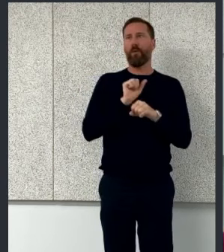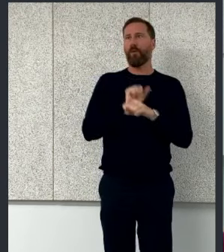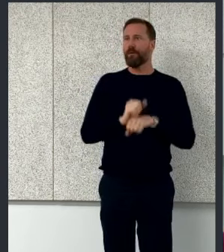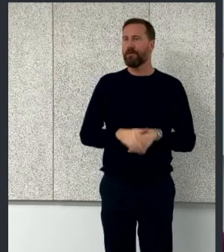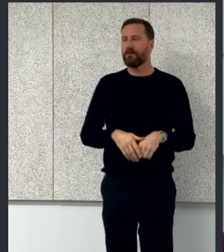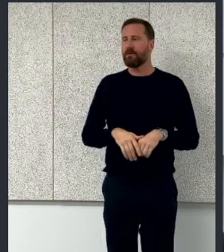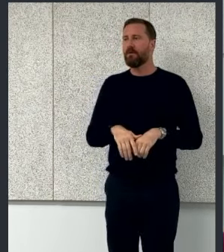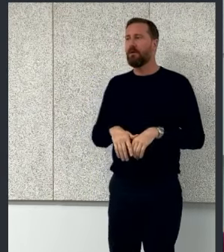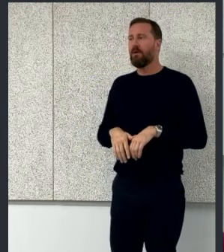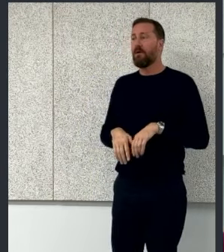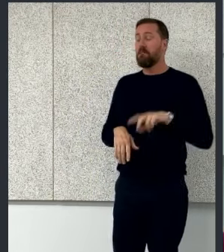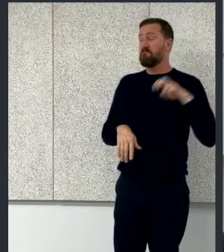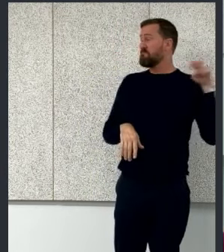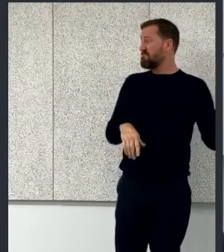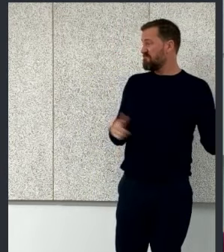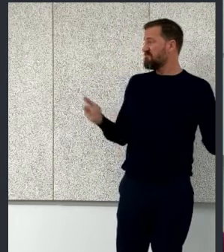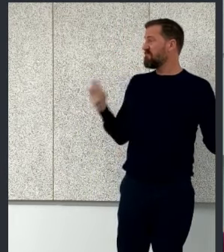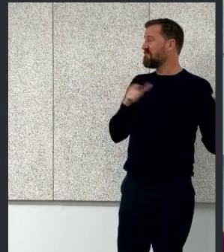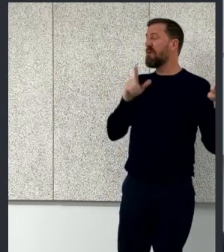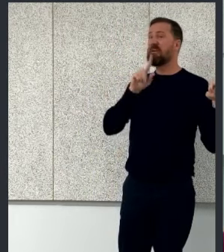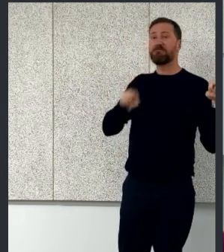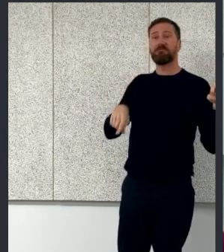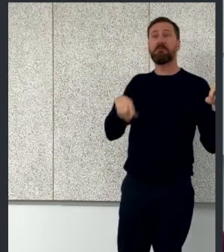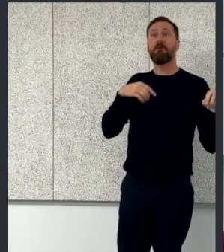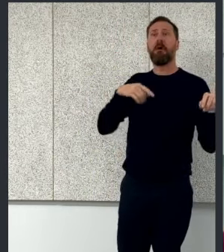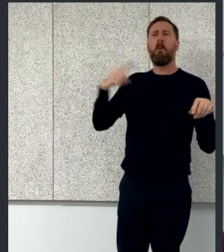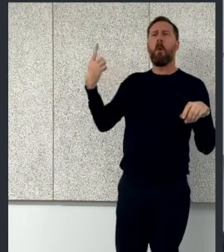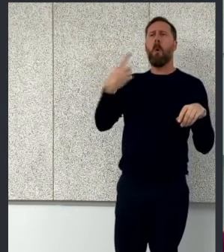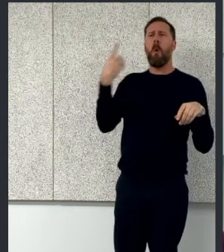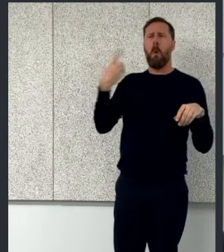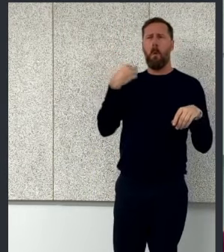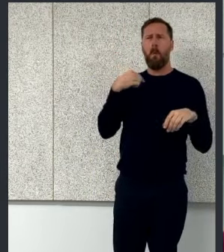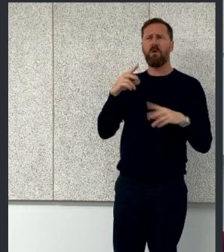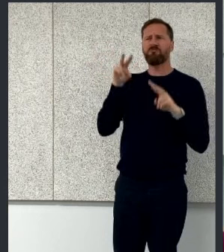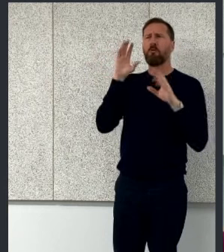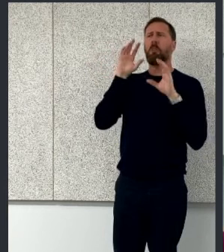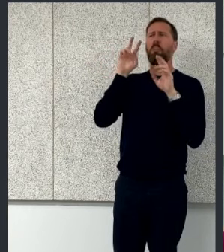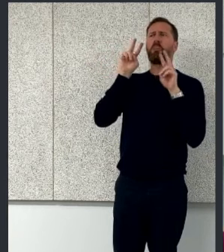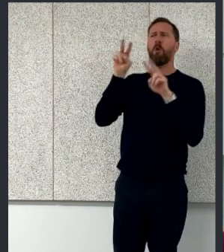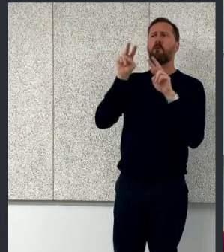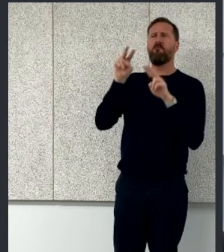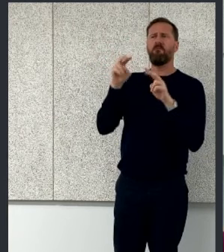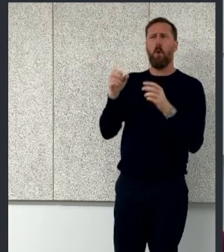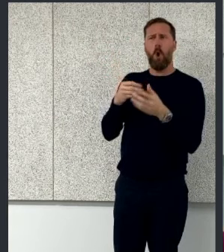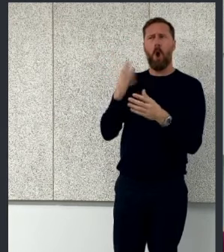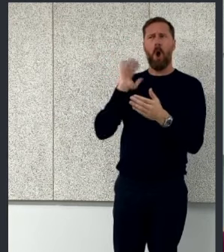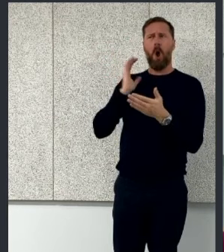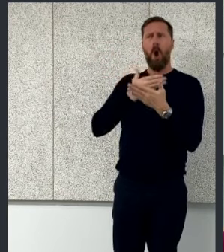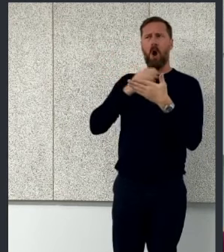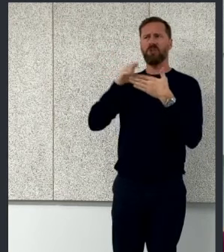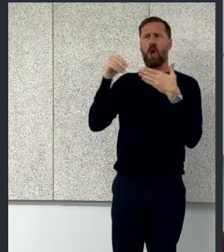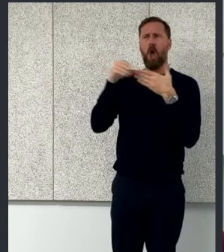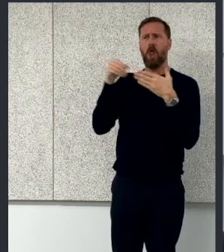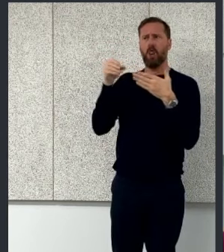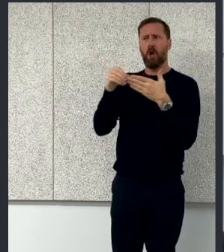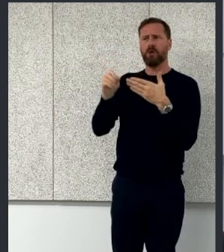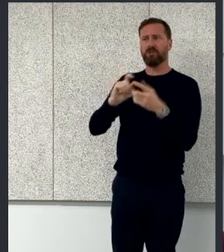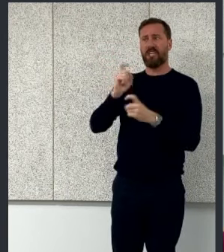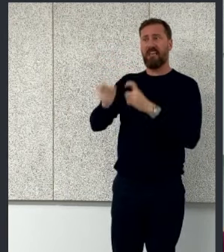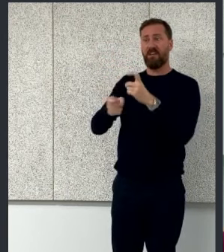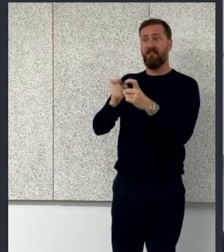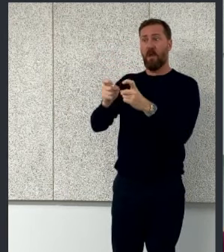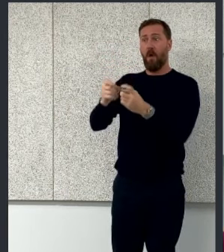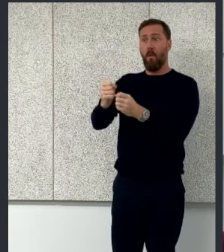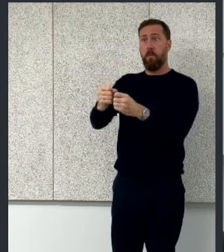Well, I think we're always looking for the biggest bang for our buck. So how can our dollars go as far as possible? And if that means collaborating in certain ways,